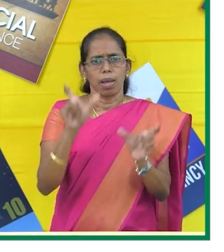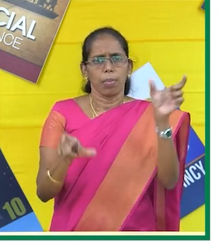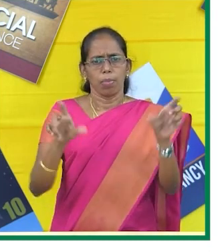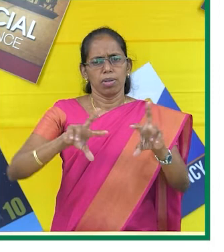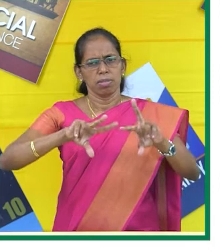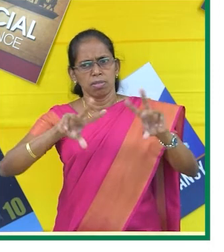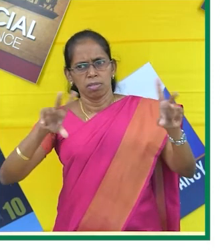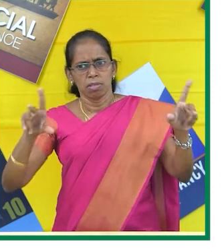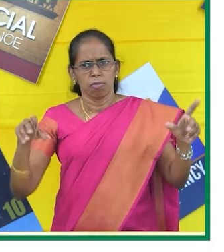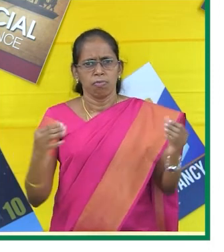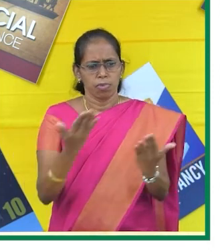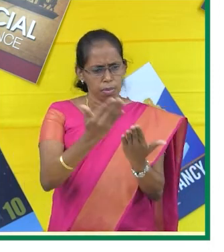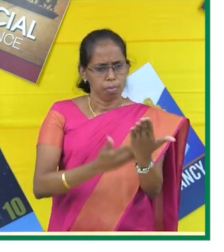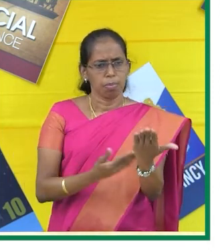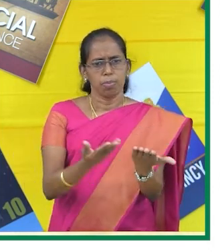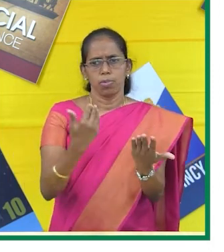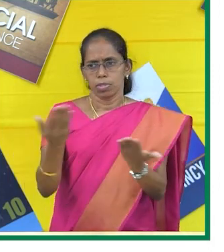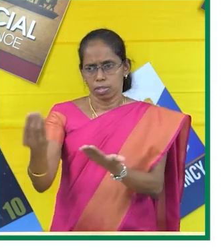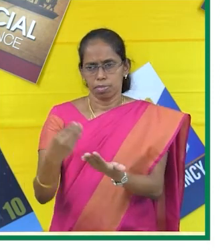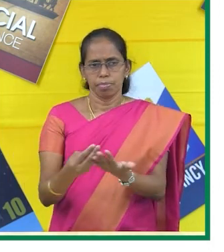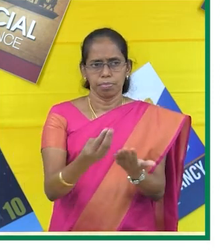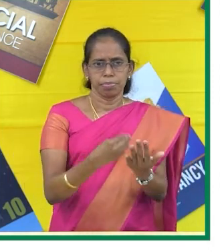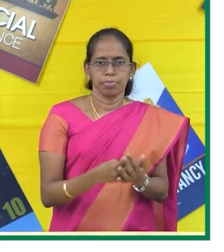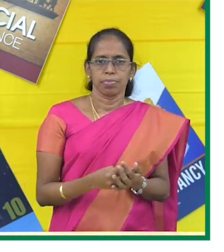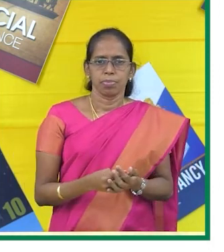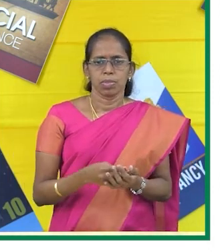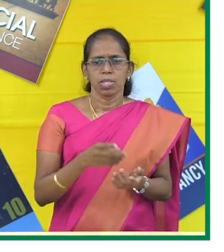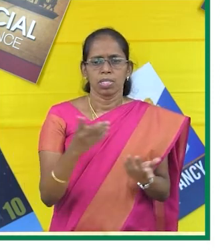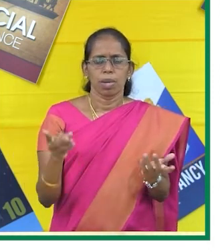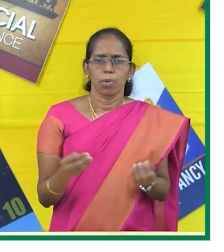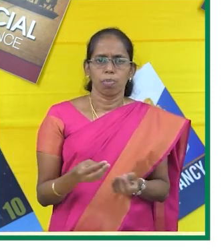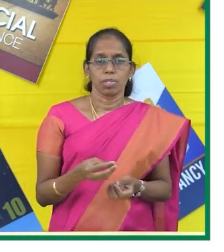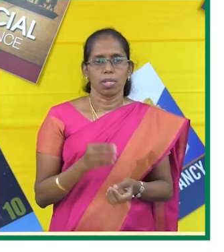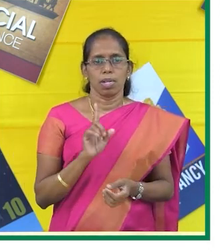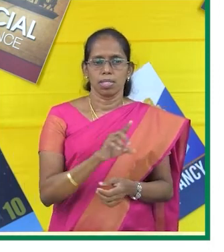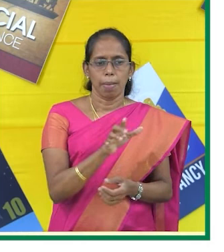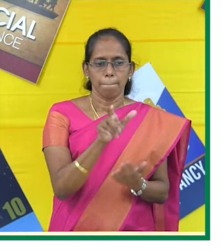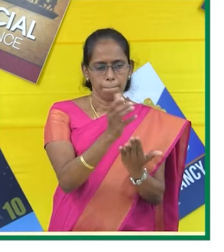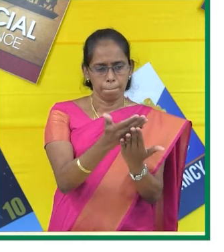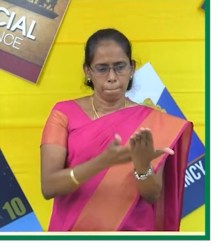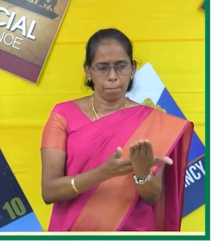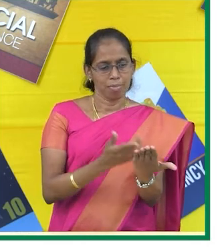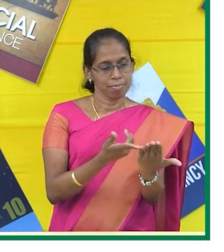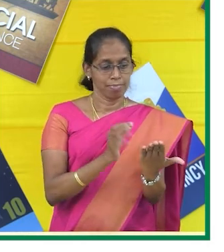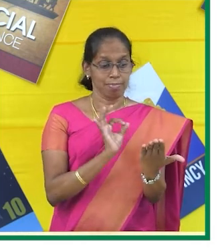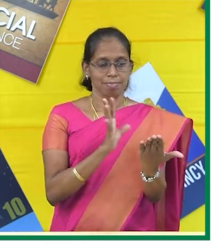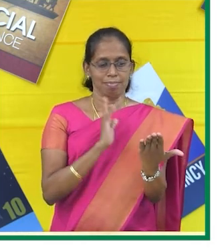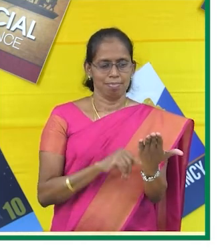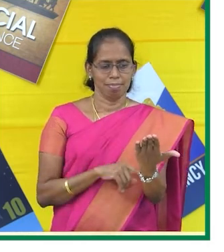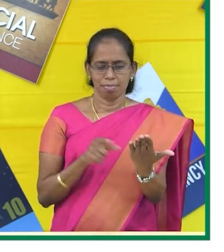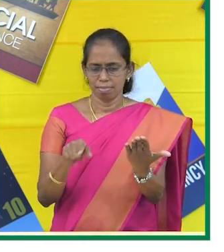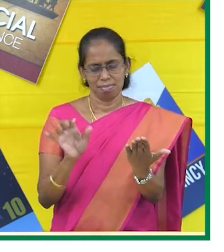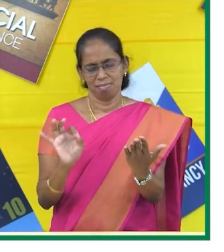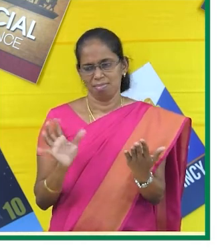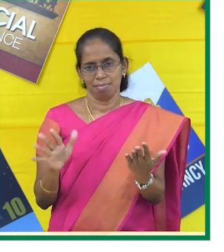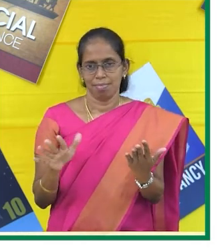different proposals. They bring proposals. Some proposals are very welcomeable and some are not.